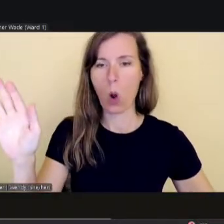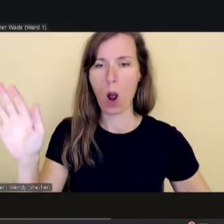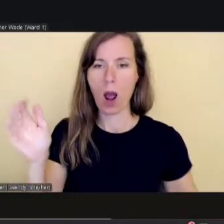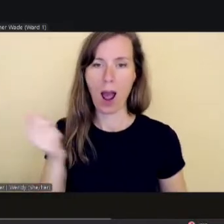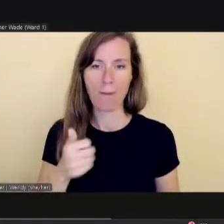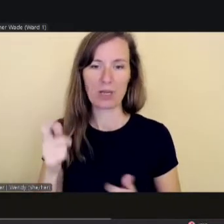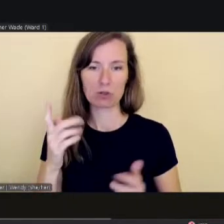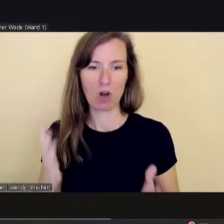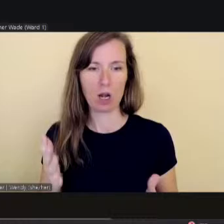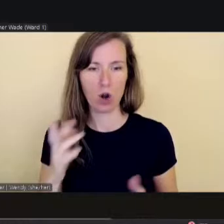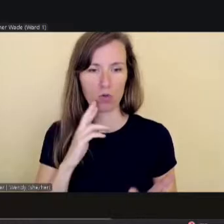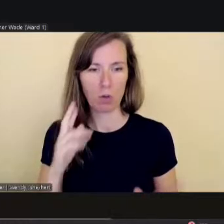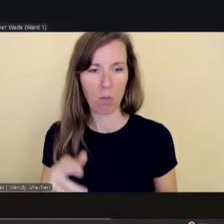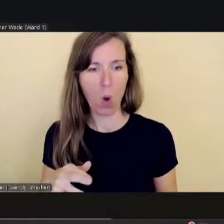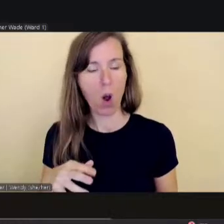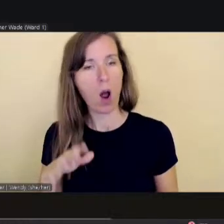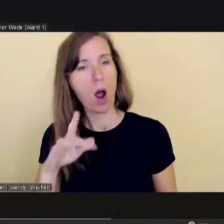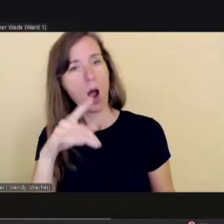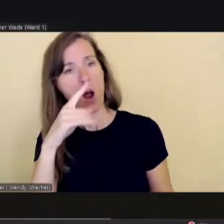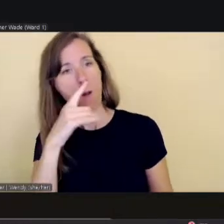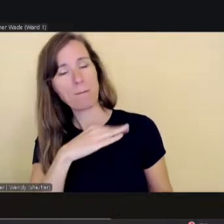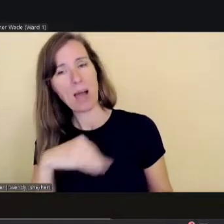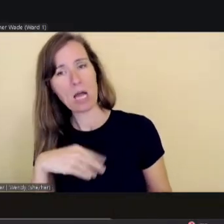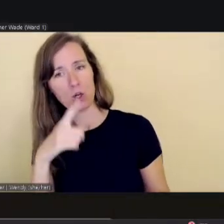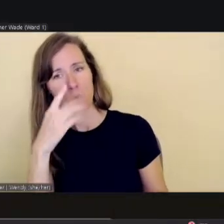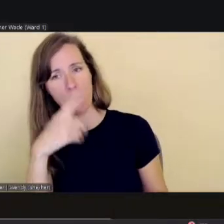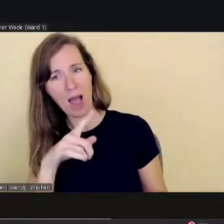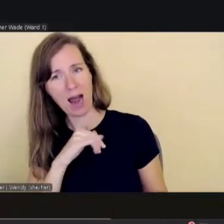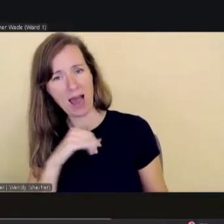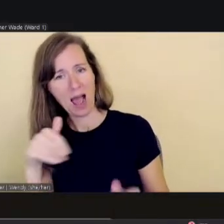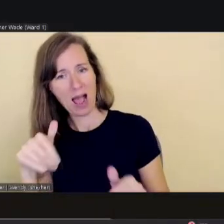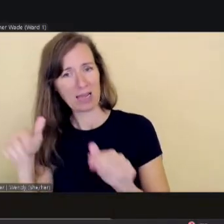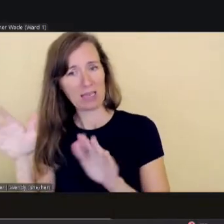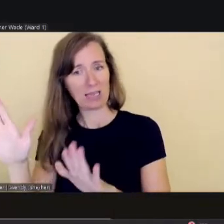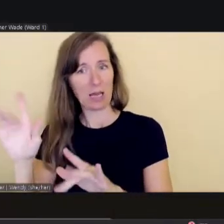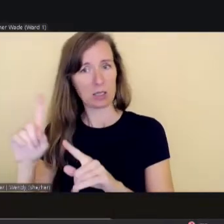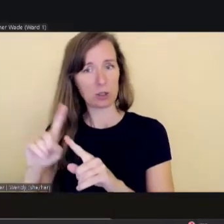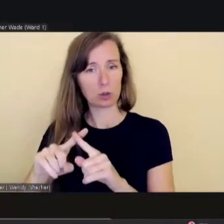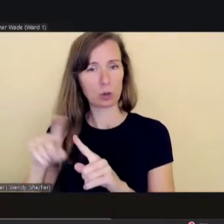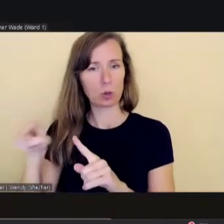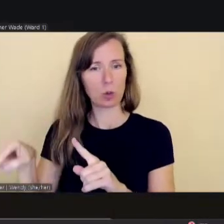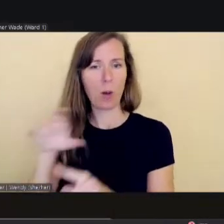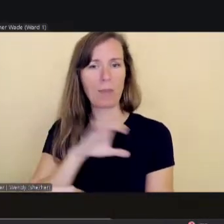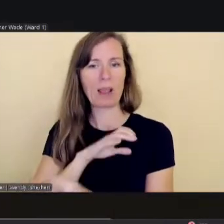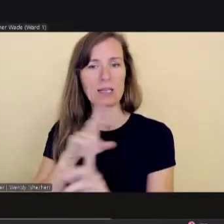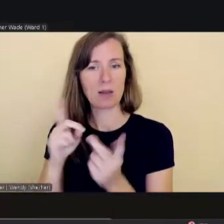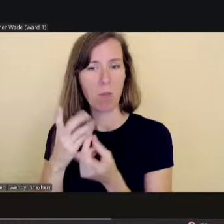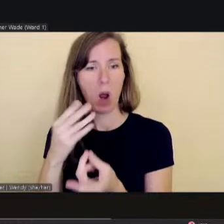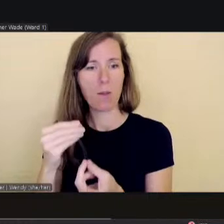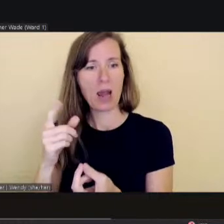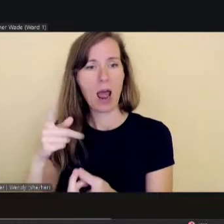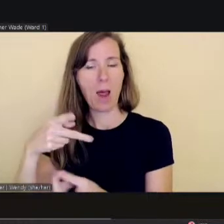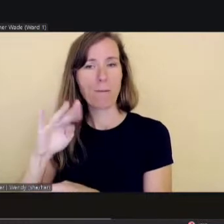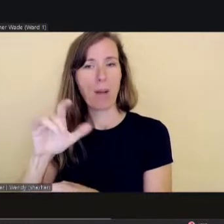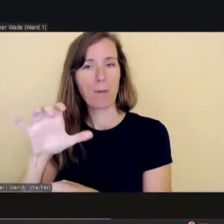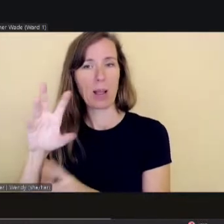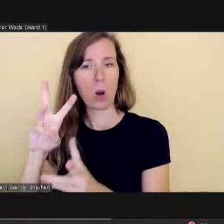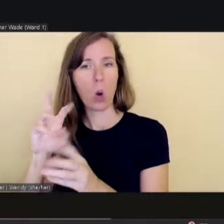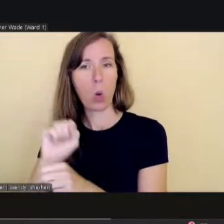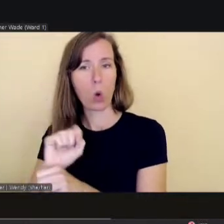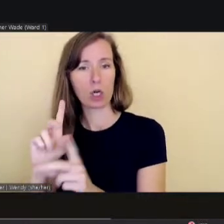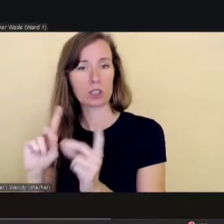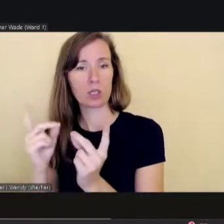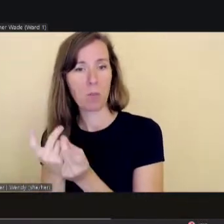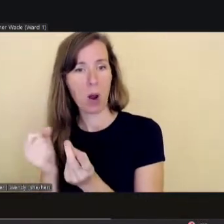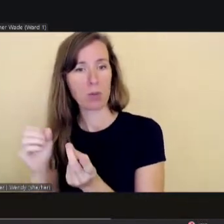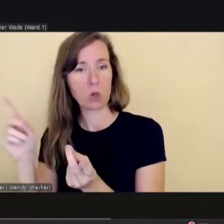police department and the public works department so they can provide their reports? Then I'll provide mine afterwards.